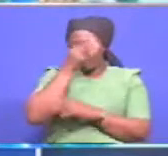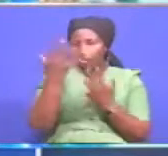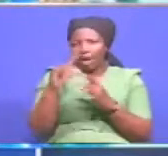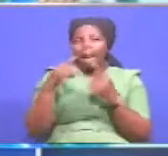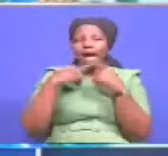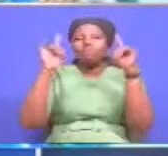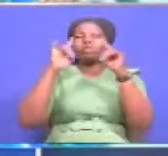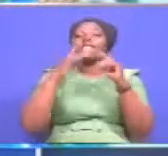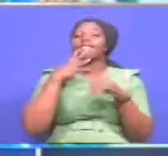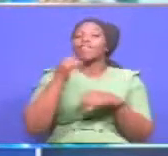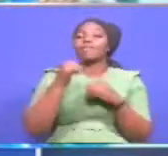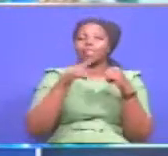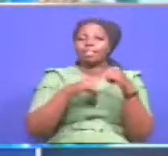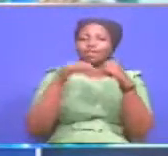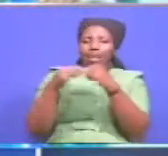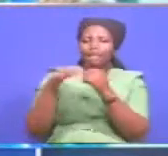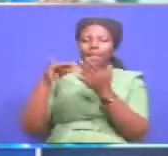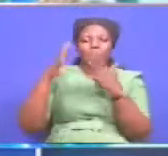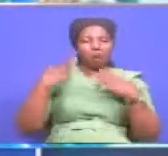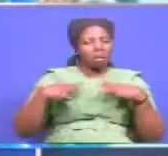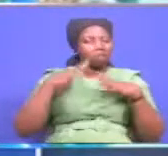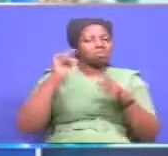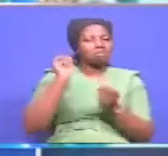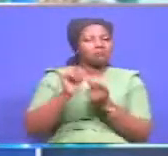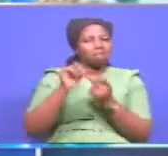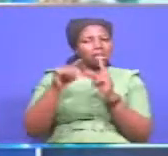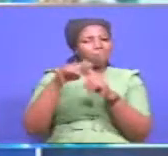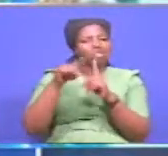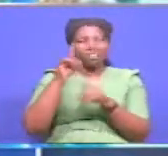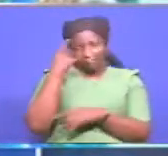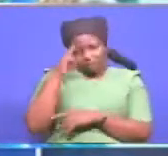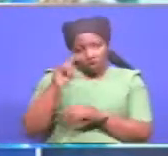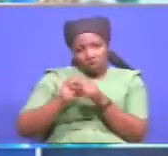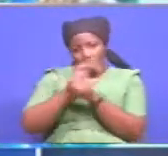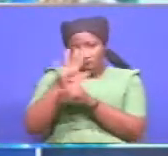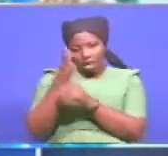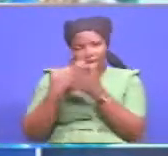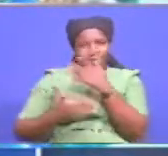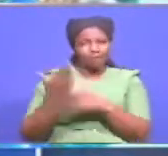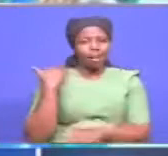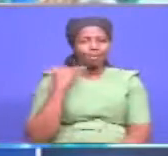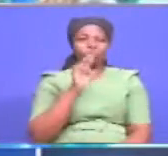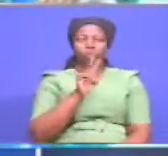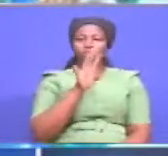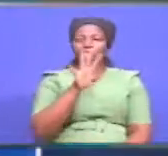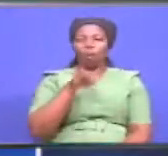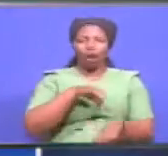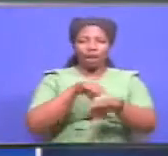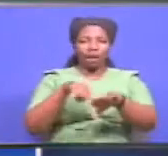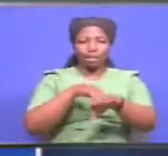568 more people had tested positive for COVID-19 over the last 24 hours.